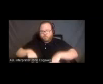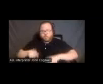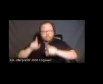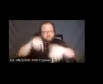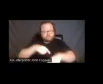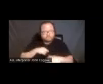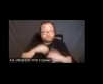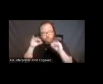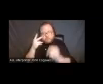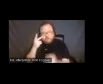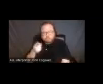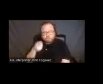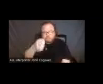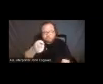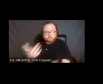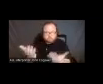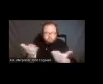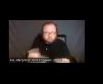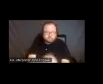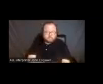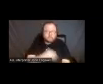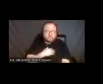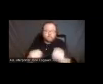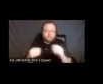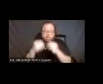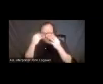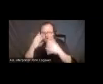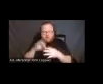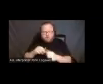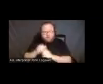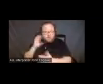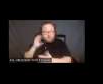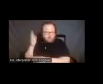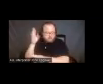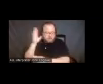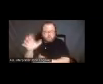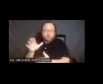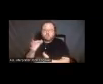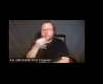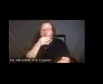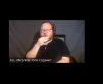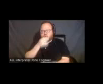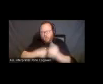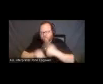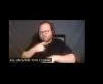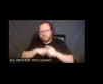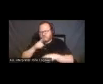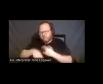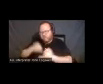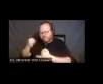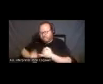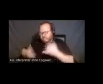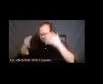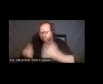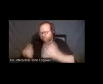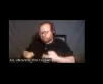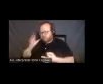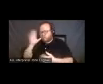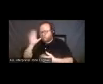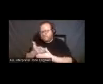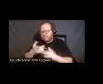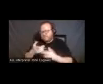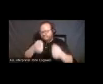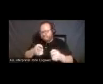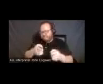there. And more information regarding our speakers will be shared soon once we have that finalized. So I'll be sharing it here